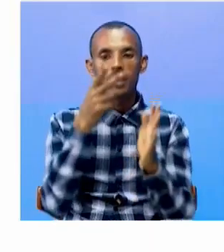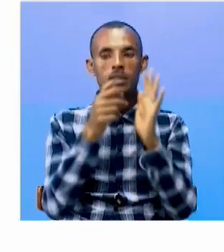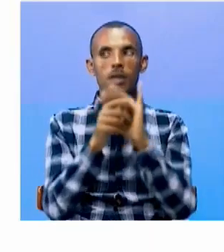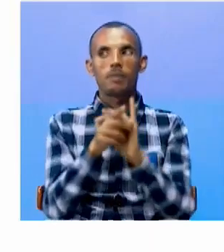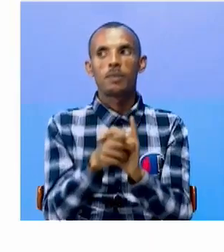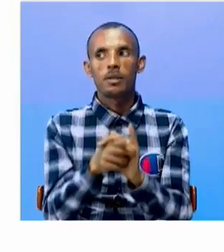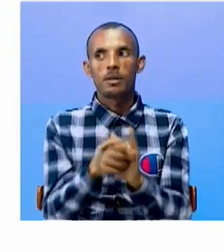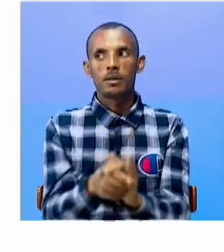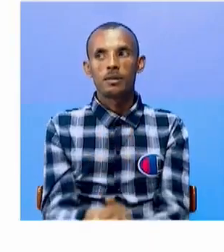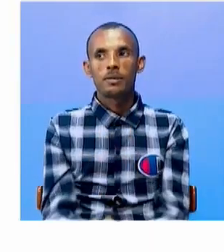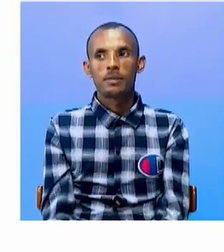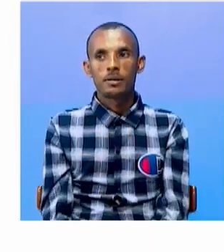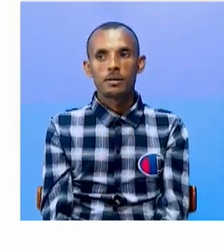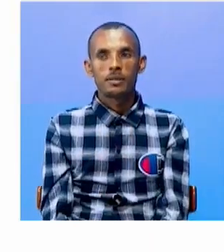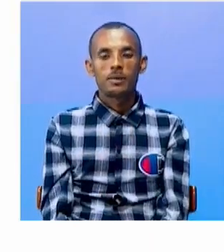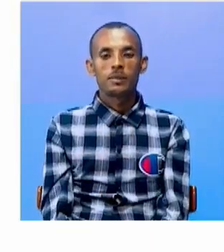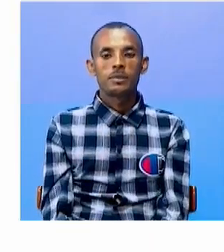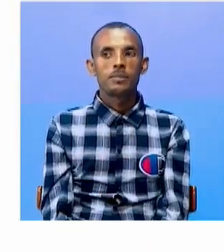one.